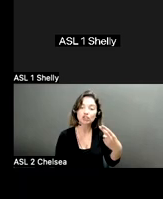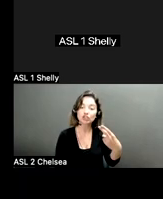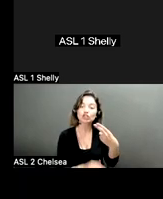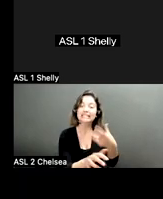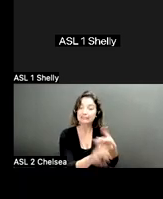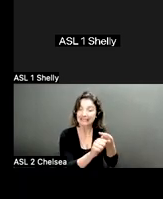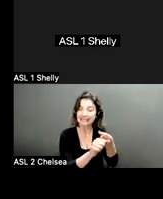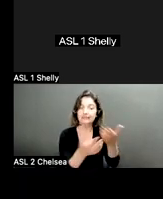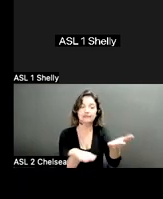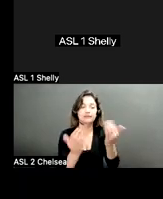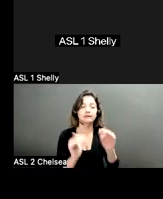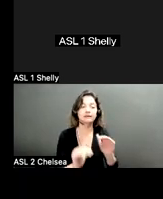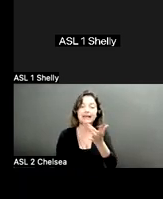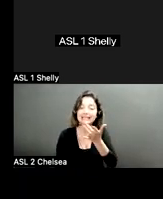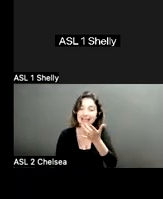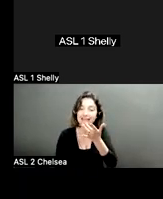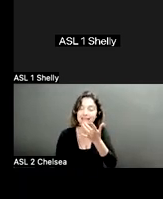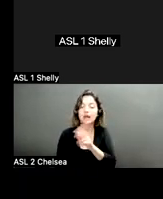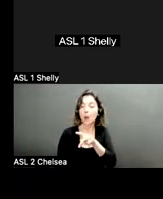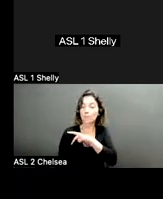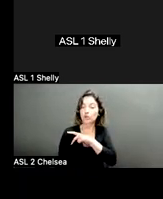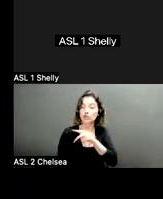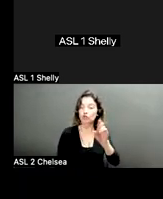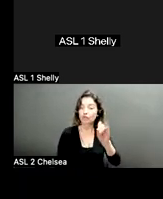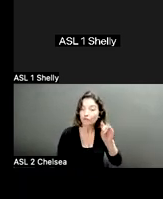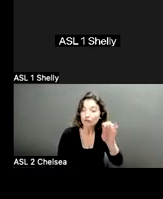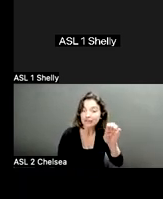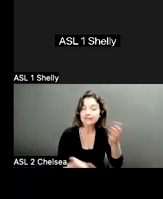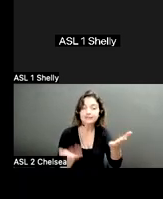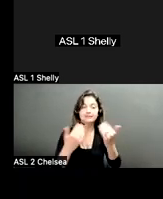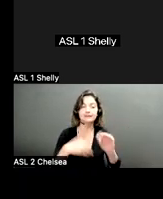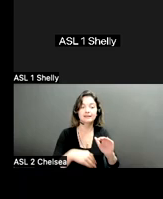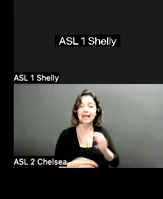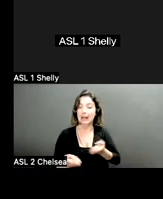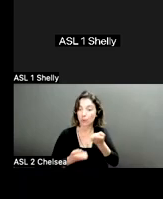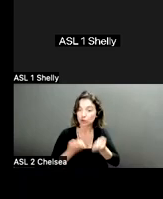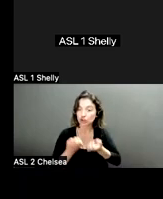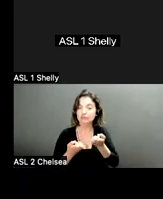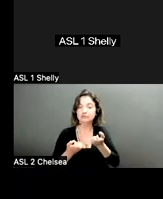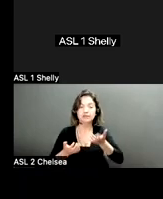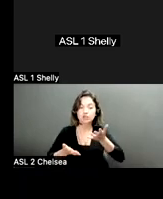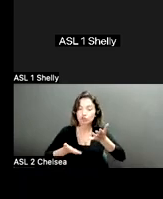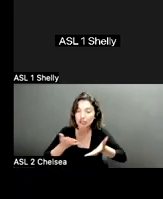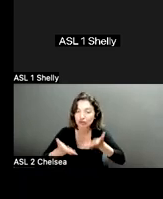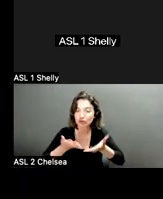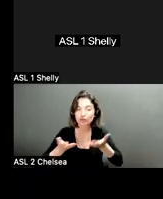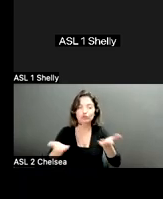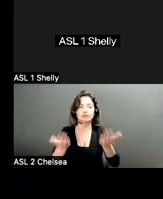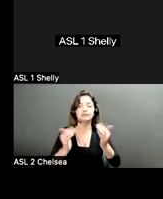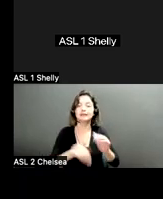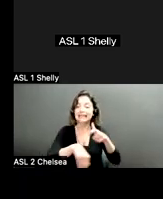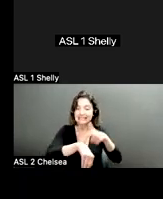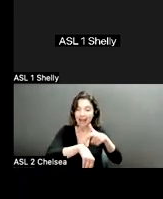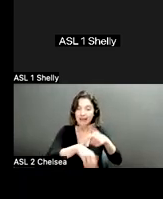emotion, gesture, time, and cinematic. End of thought. Thank you. And so those are ways that I